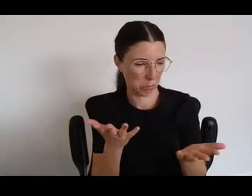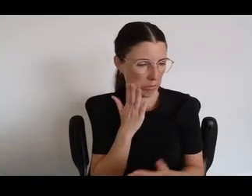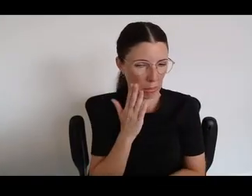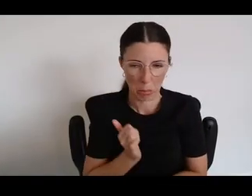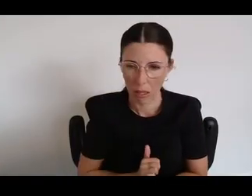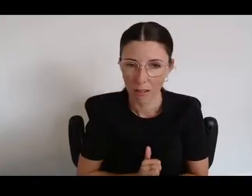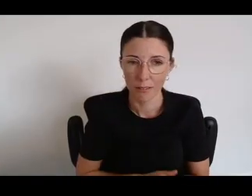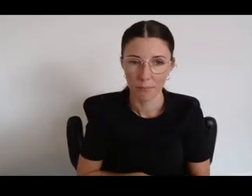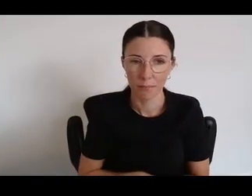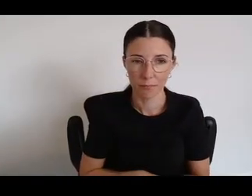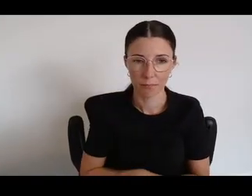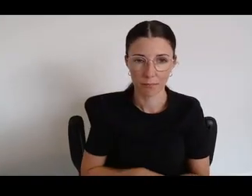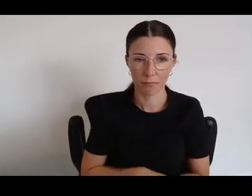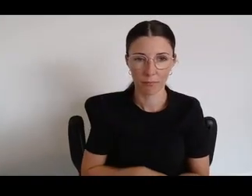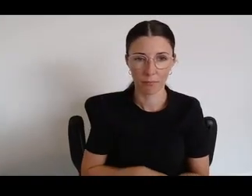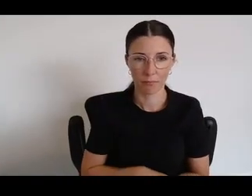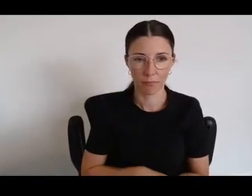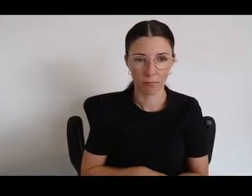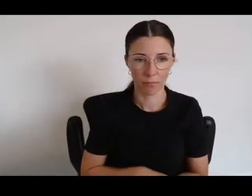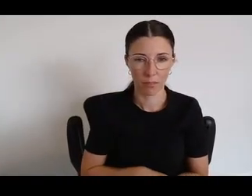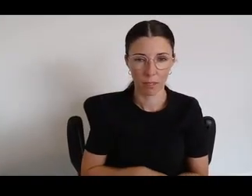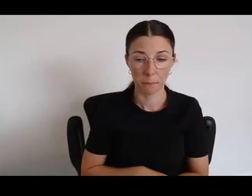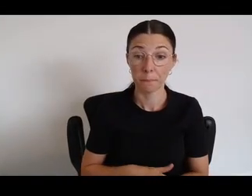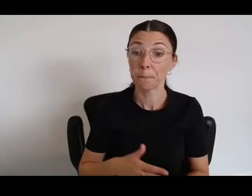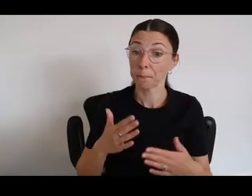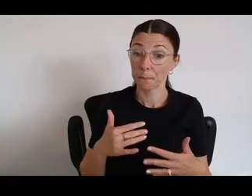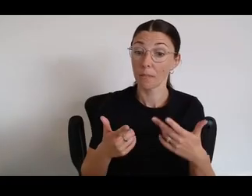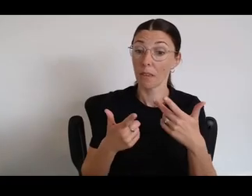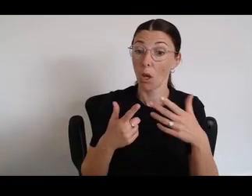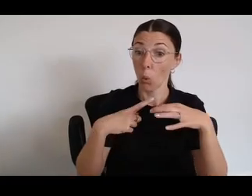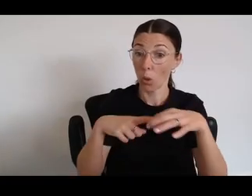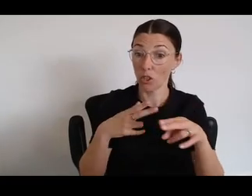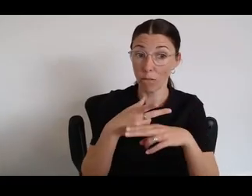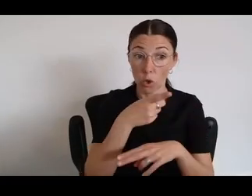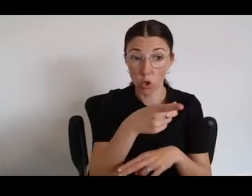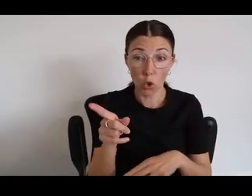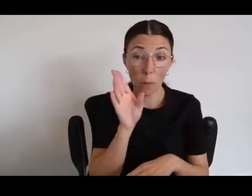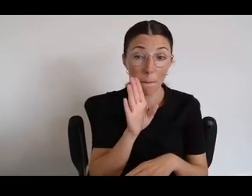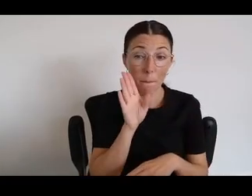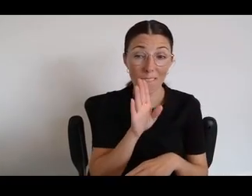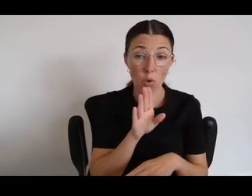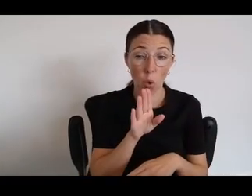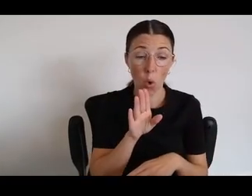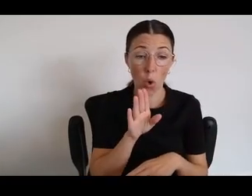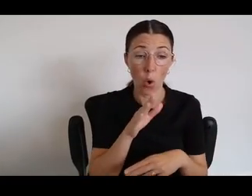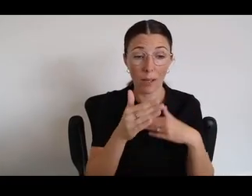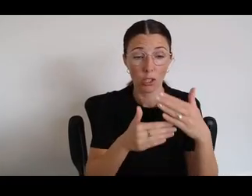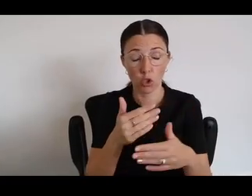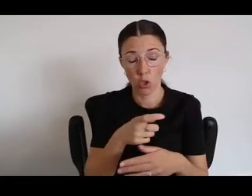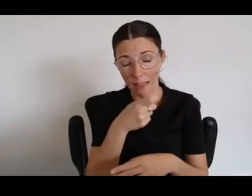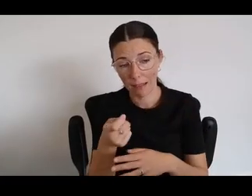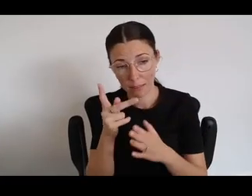Yeah. Good. So here's a question for you all before we move to the second part. It's just you can rely on